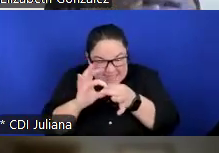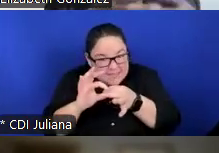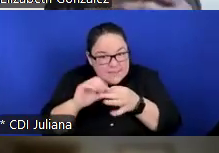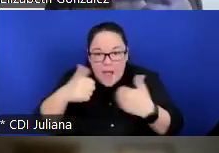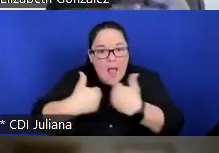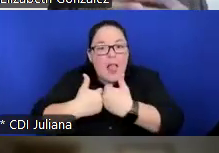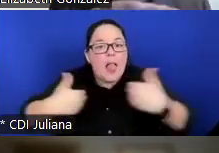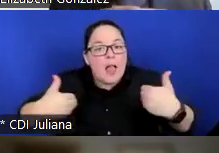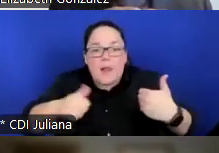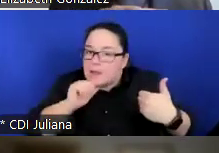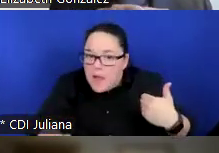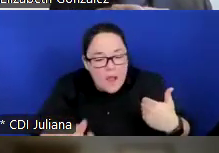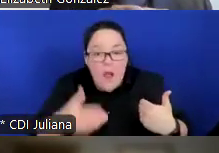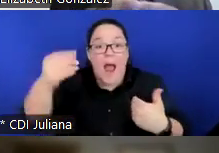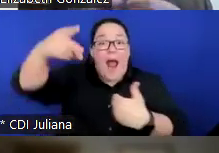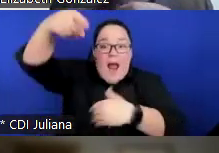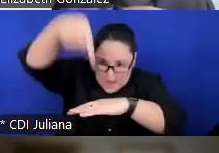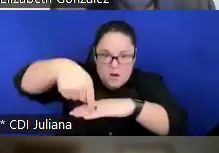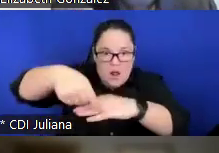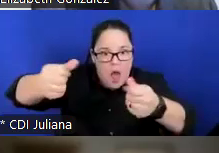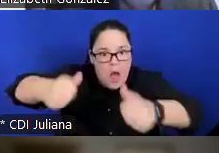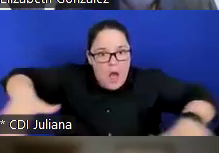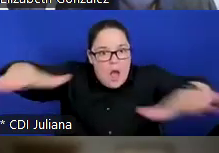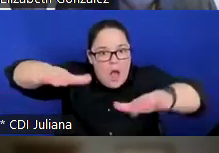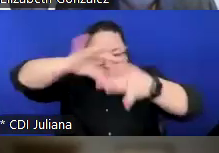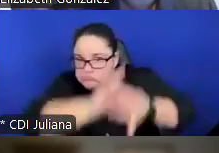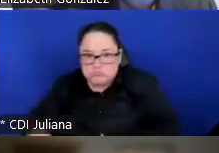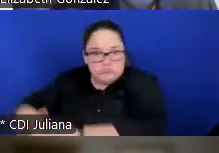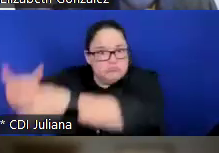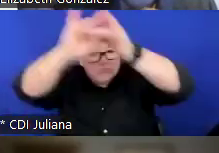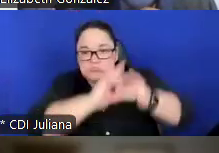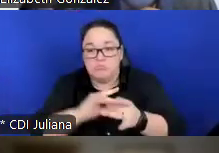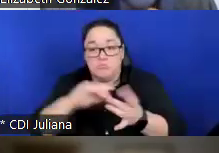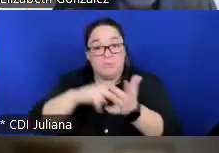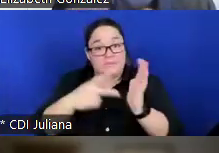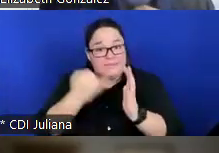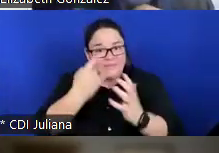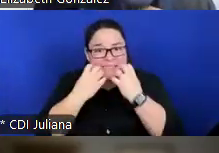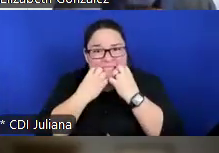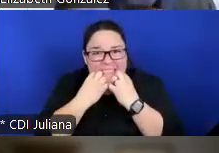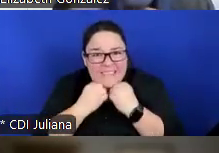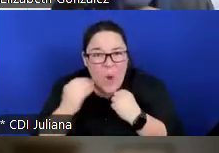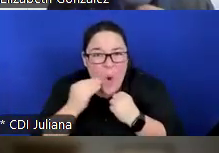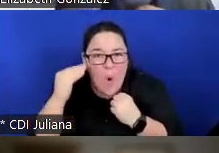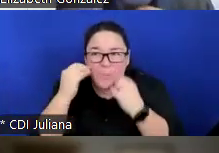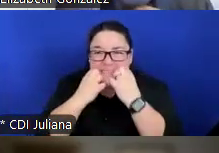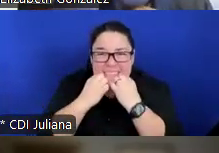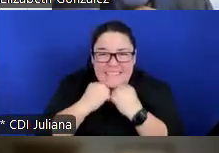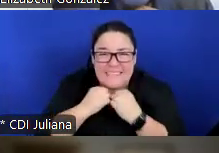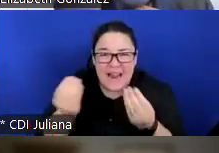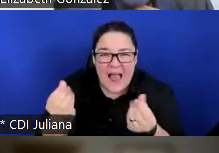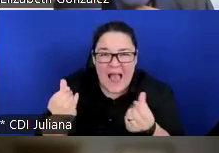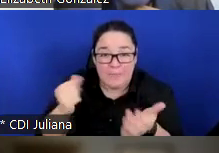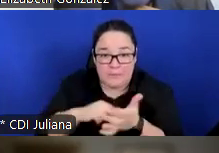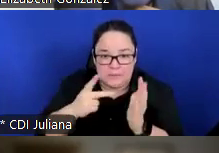If you want to keep that home or land, you have to continue making